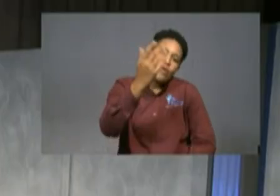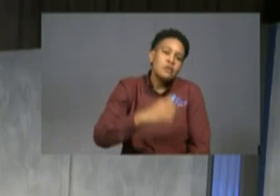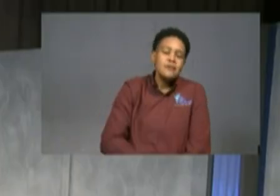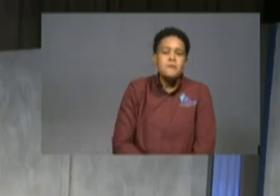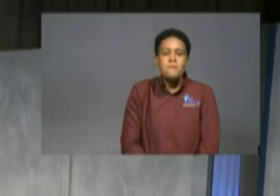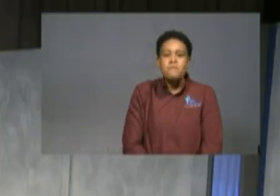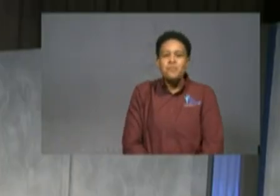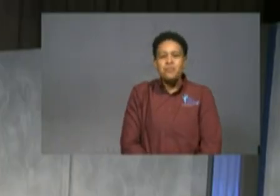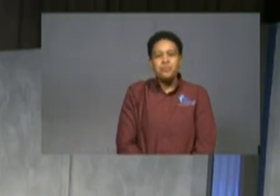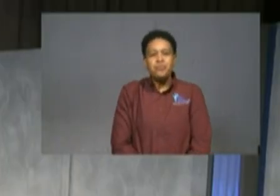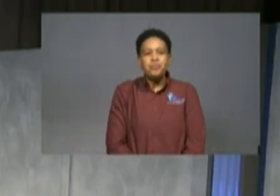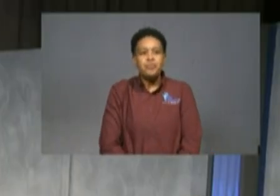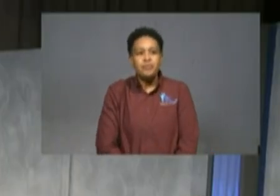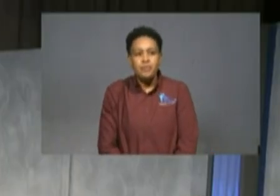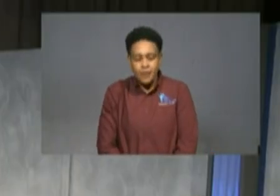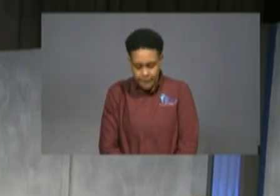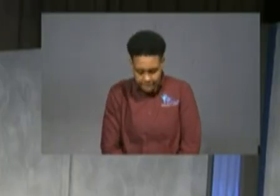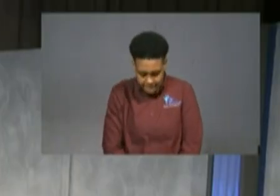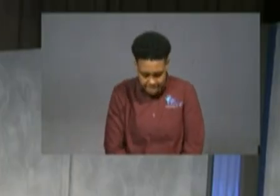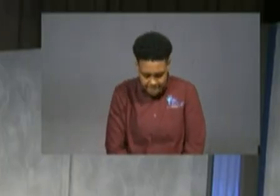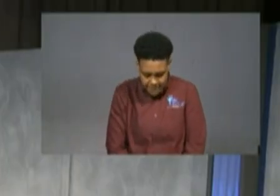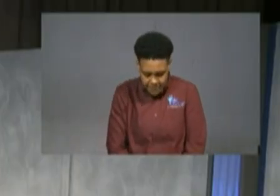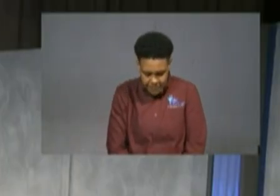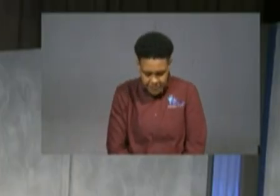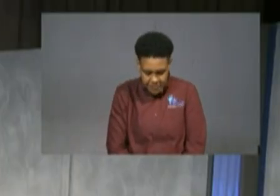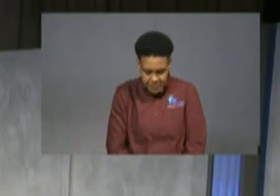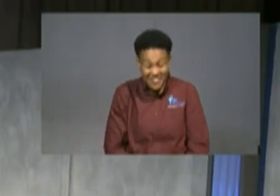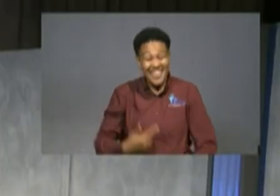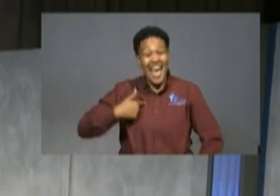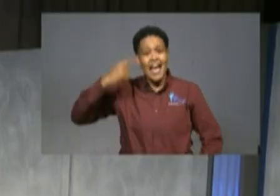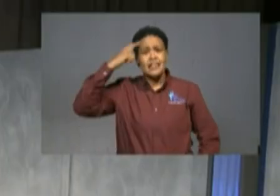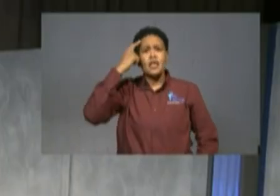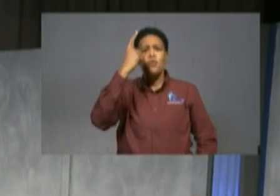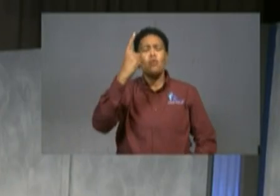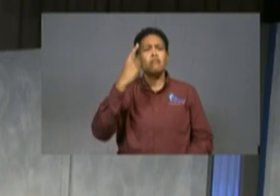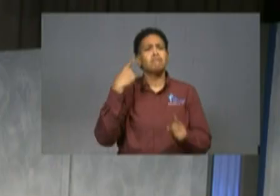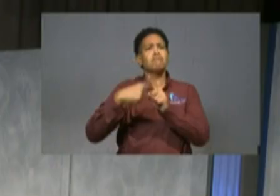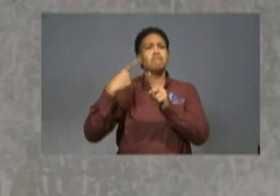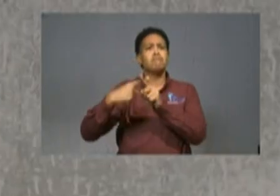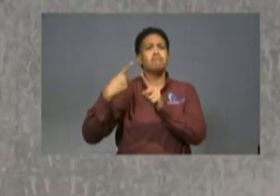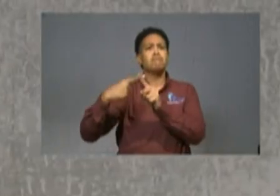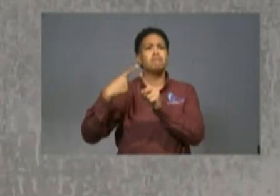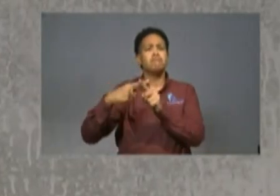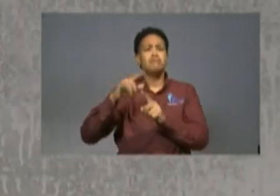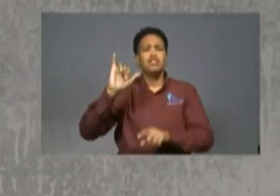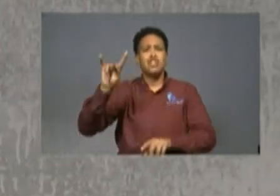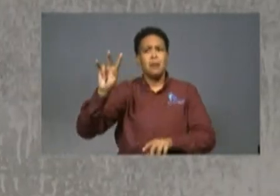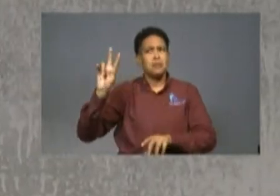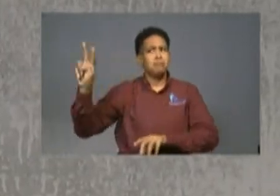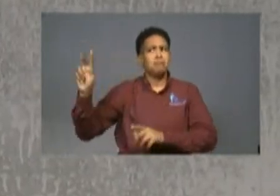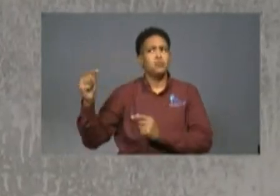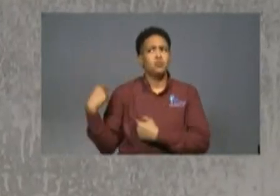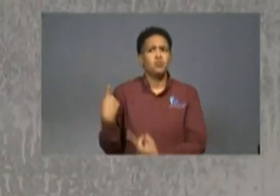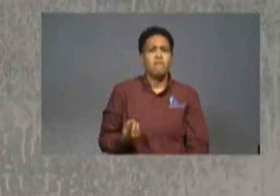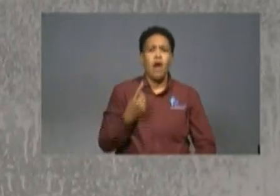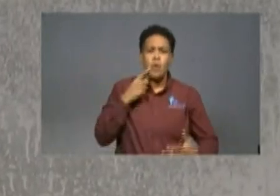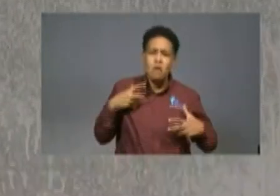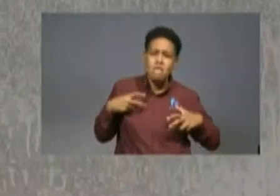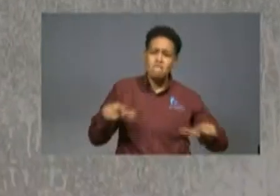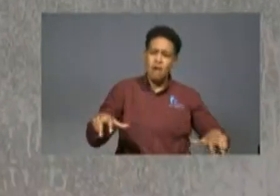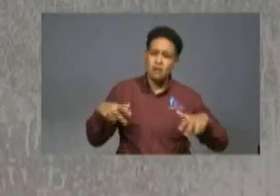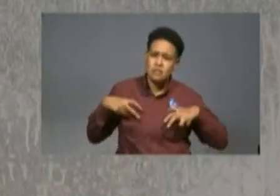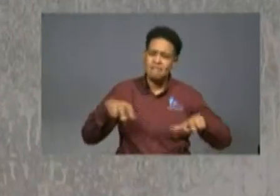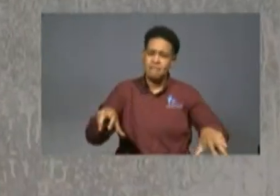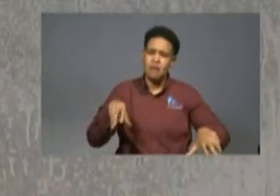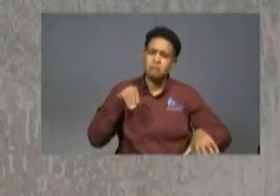I think one of the hallmarks of the Labour Party thus far is the amount of money we've invested in infrastructure. We've not